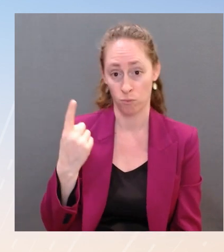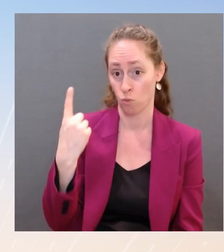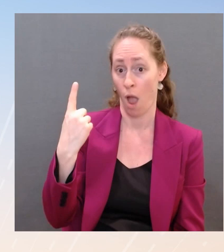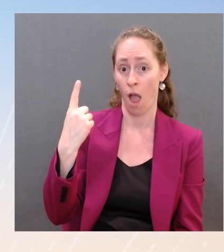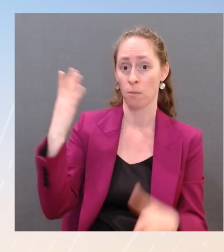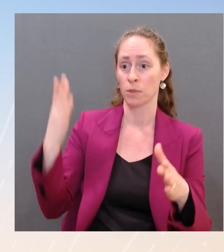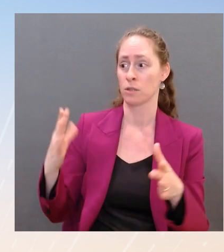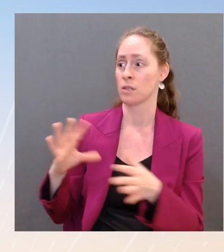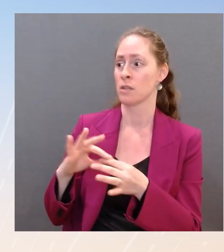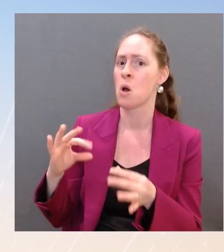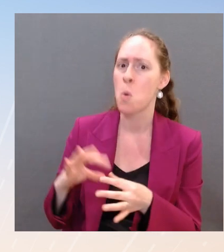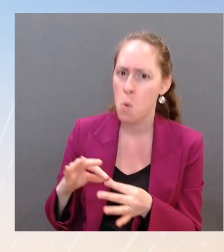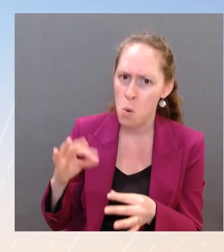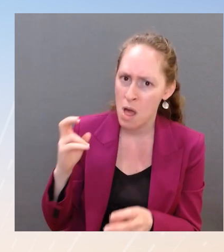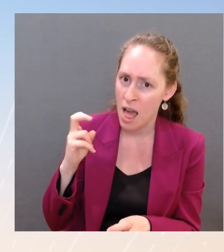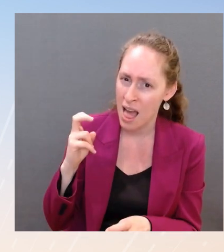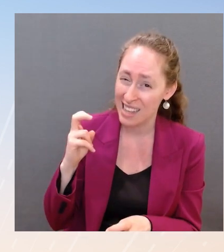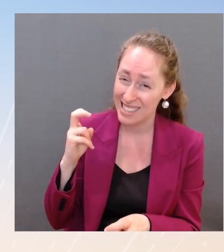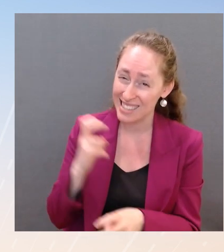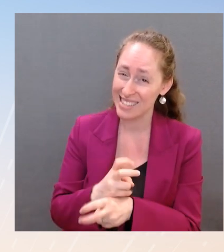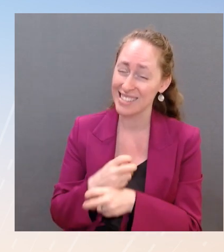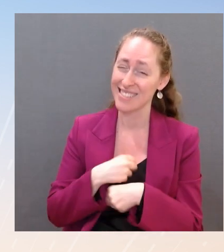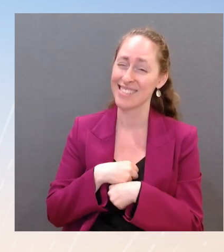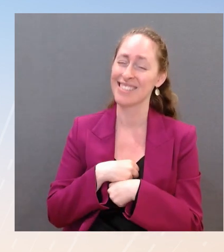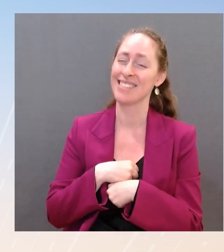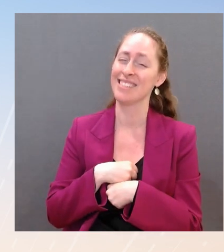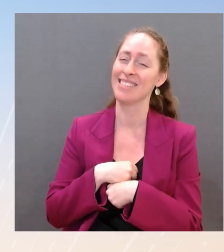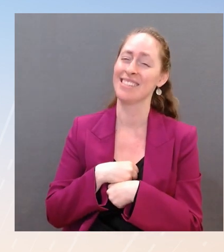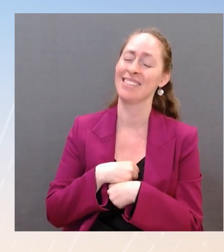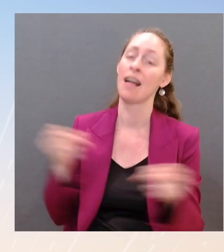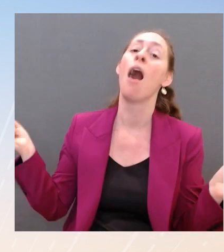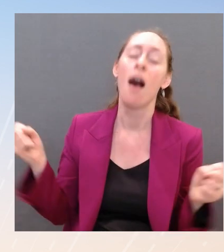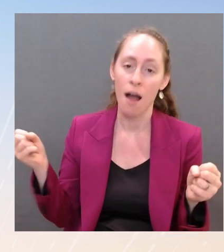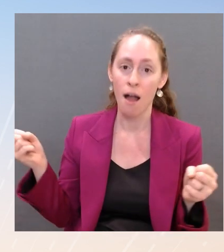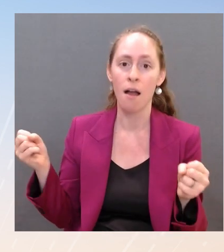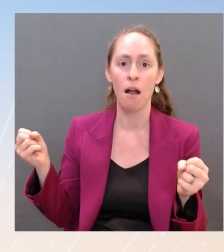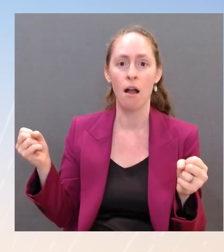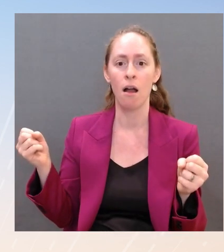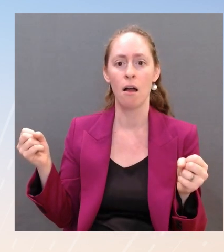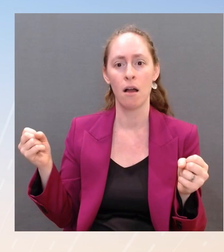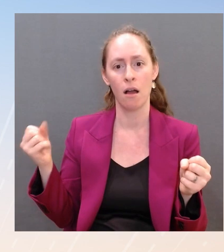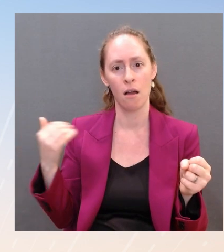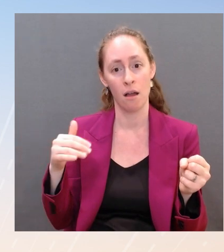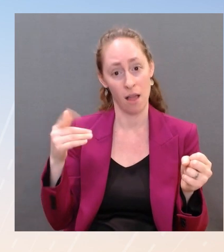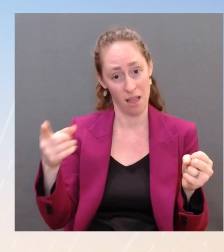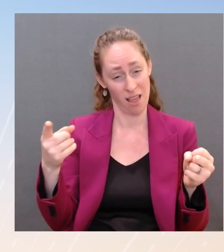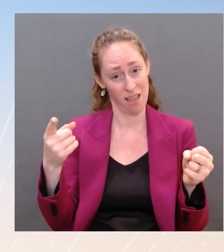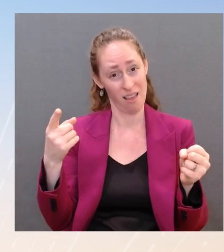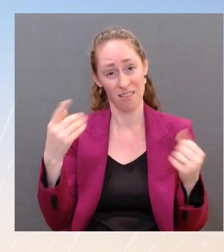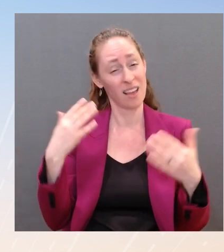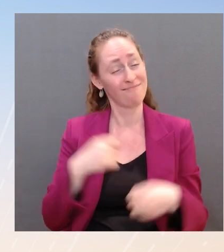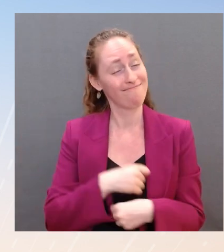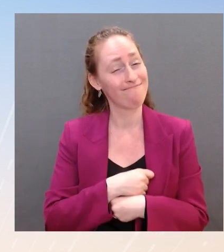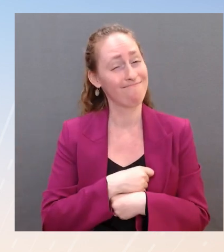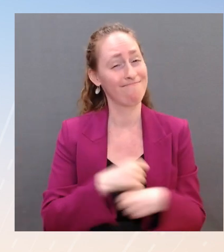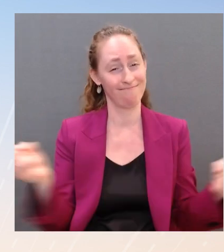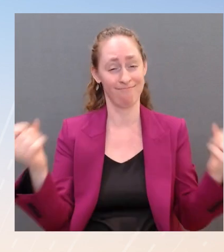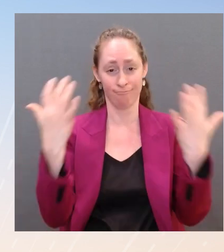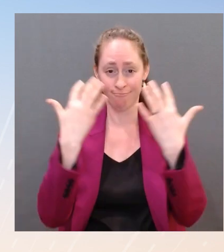so monumental, and so scary. To do that at the scale you've done, Selena, is truly, truly impressive, and you've given courage to so many others.